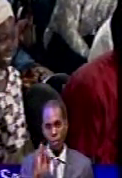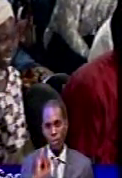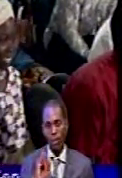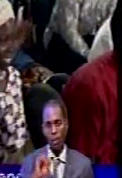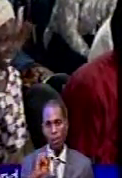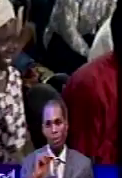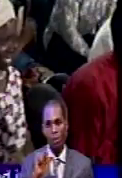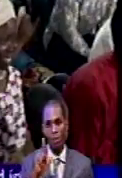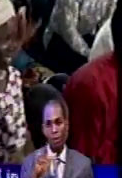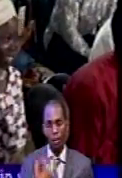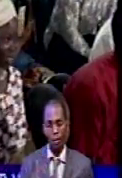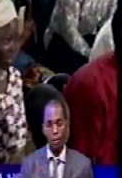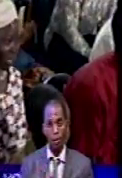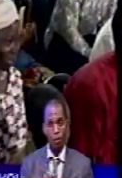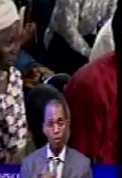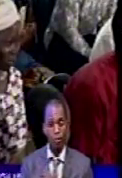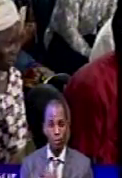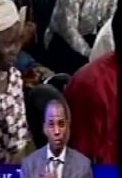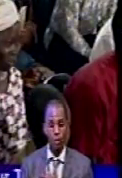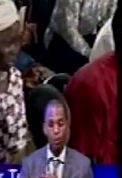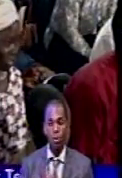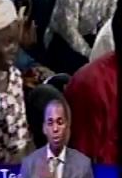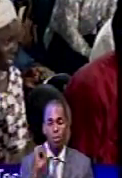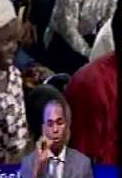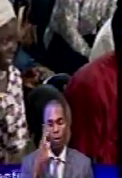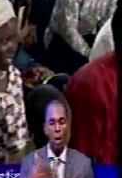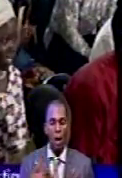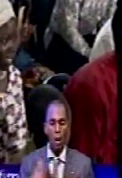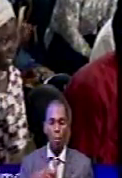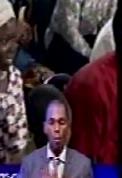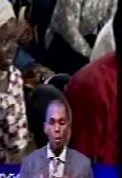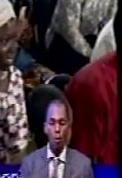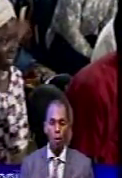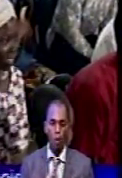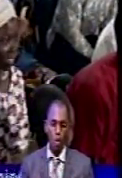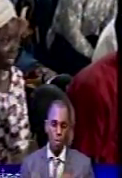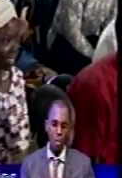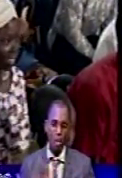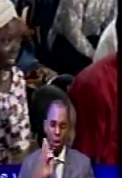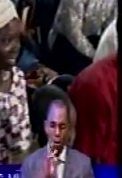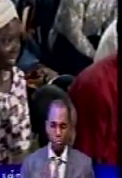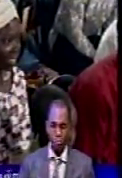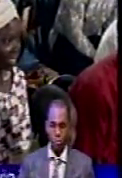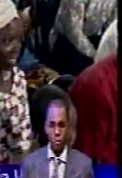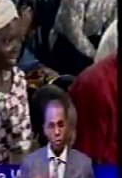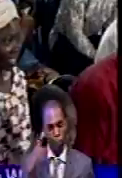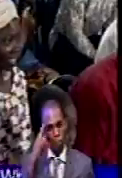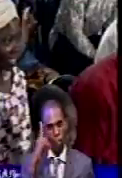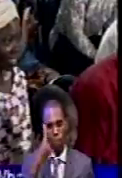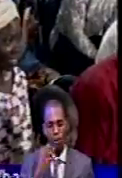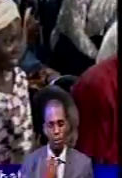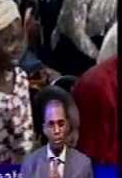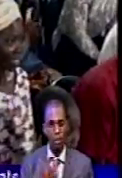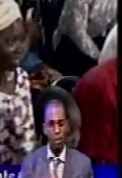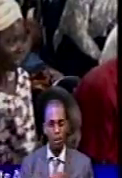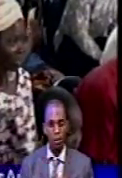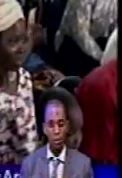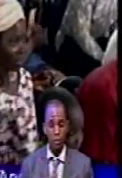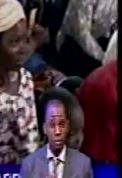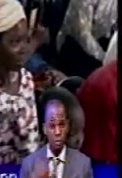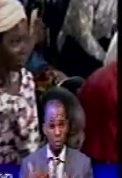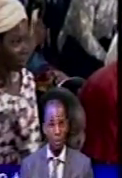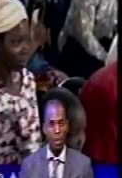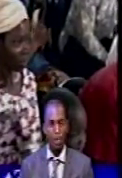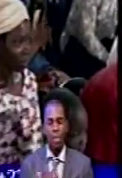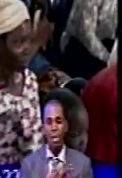she said, the GS mentioned her case while the prayer was on, and